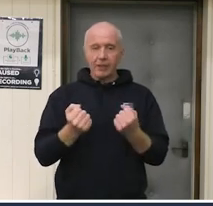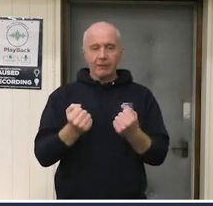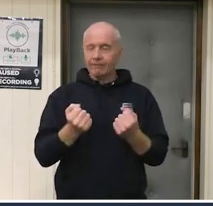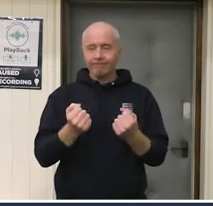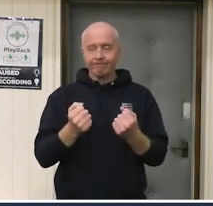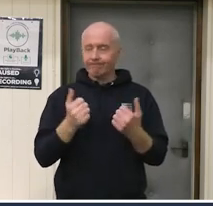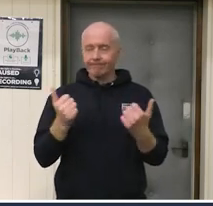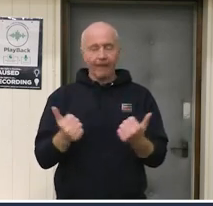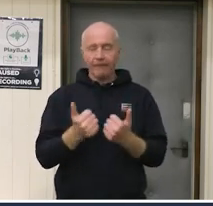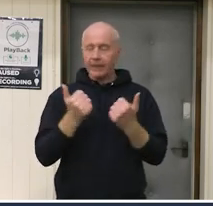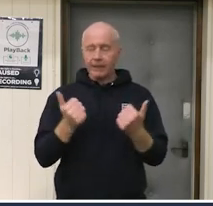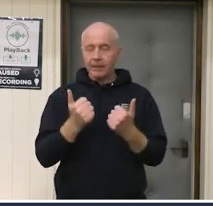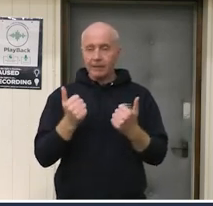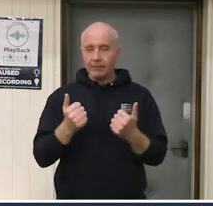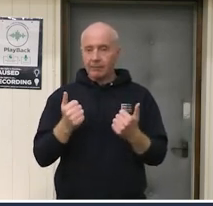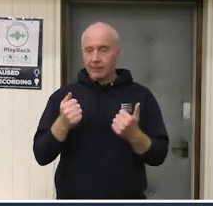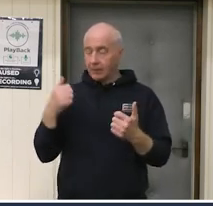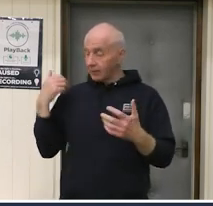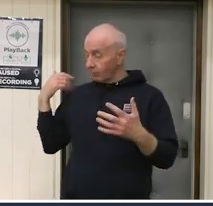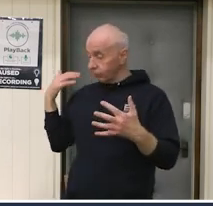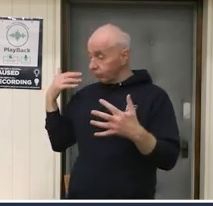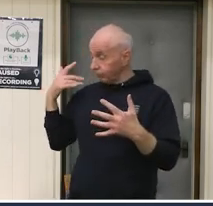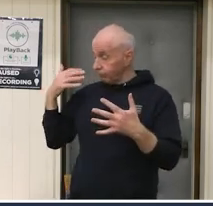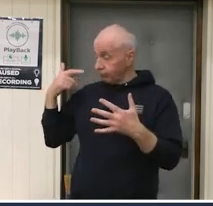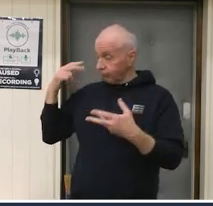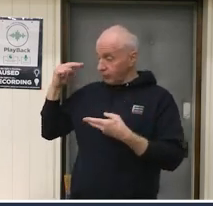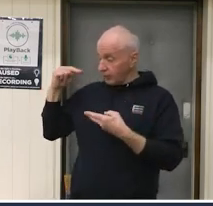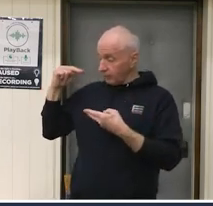and now not so much, right? So